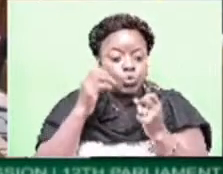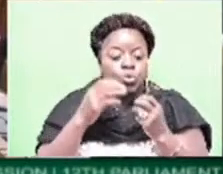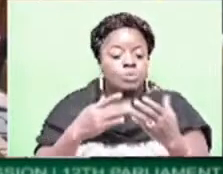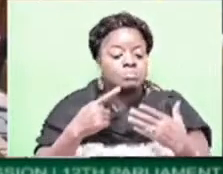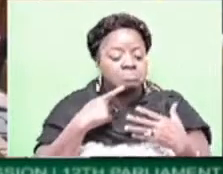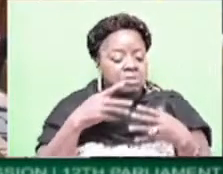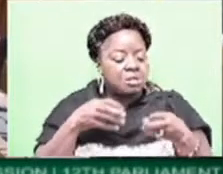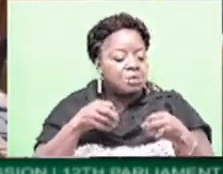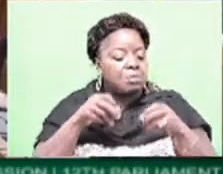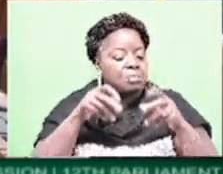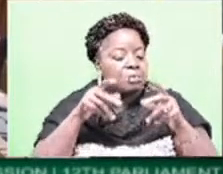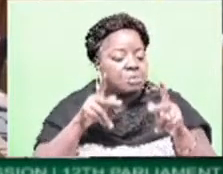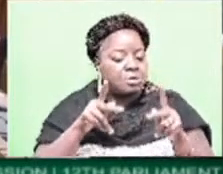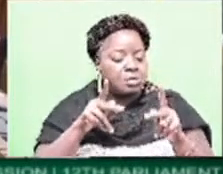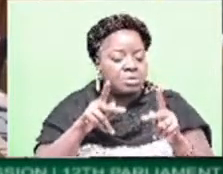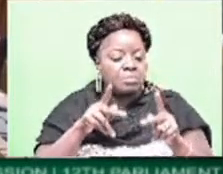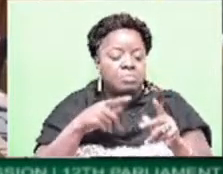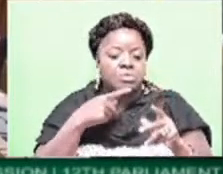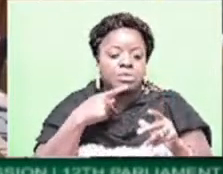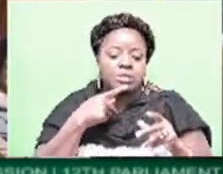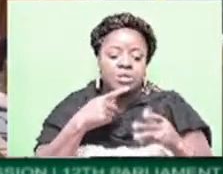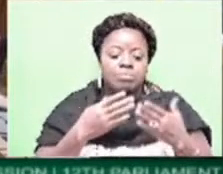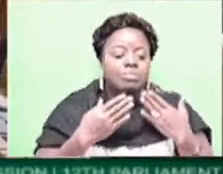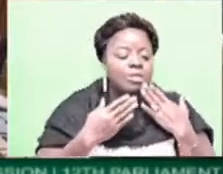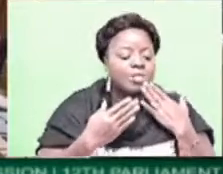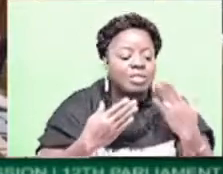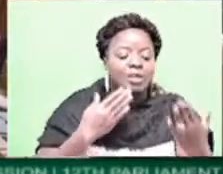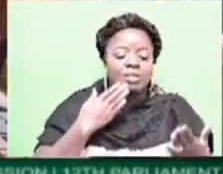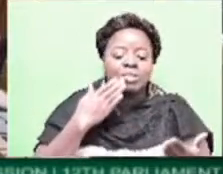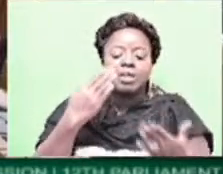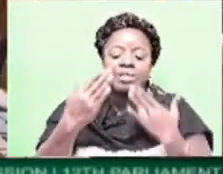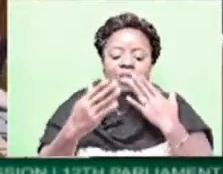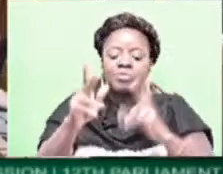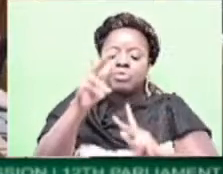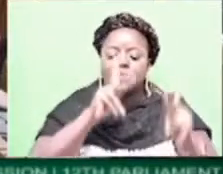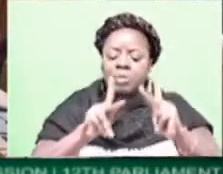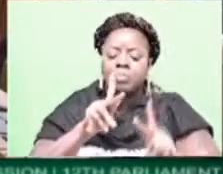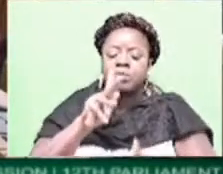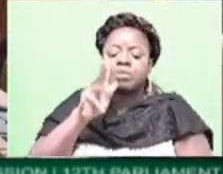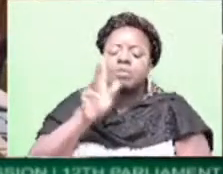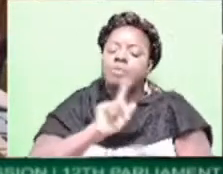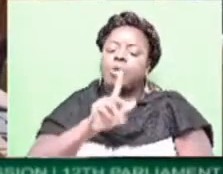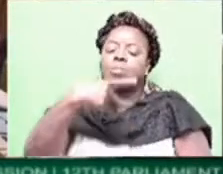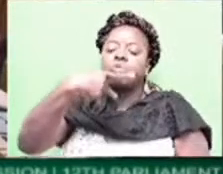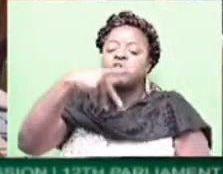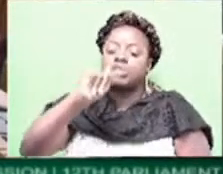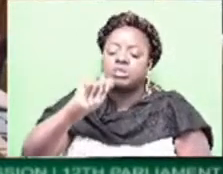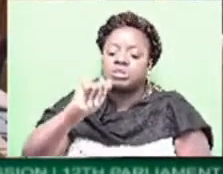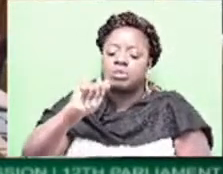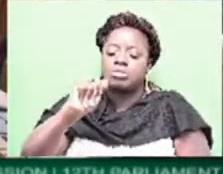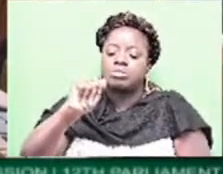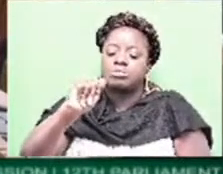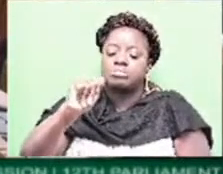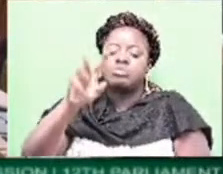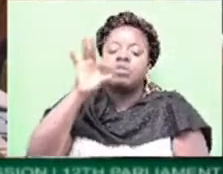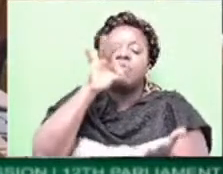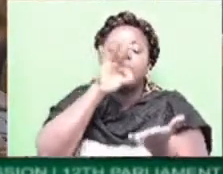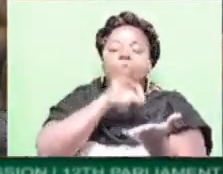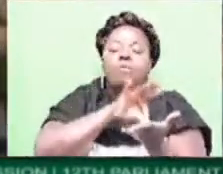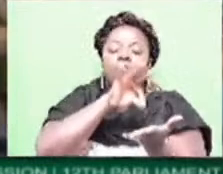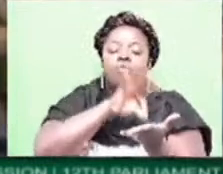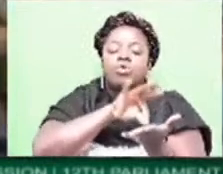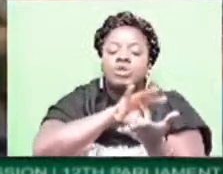opportunity to offer my sincere thanks to the people of Princestown for reposing their confidence in me